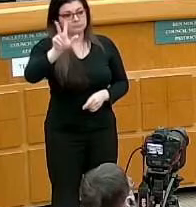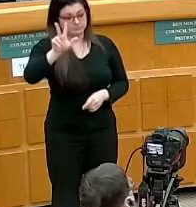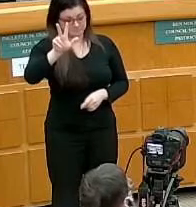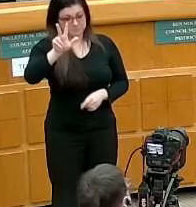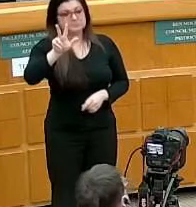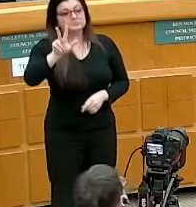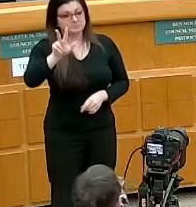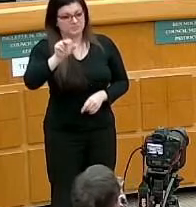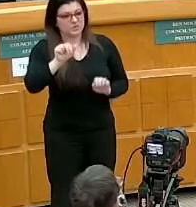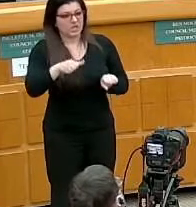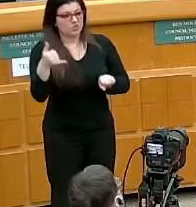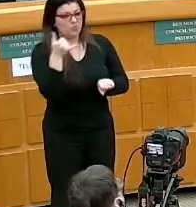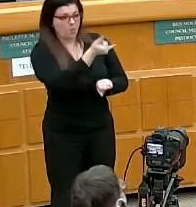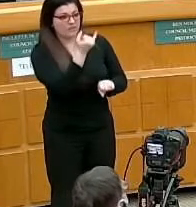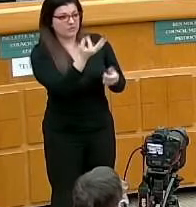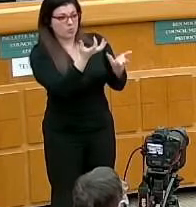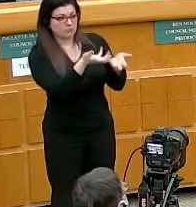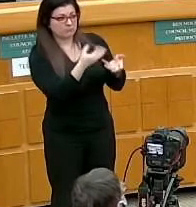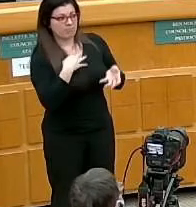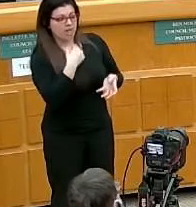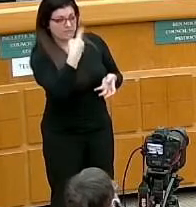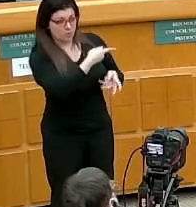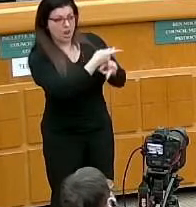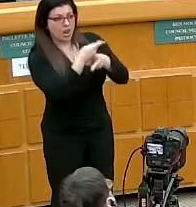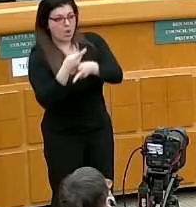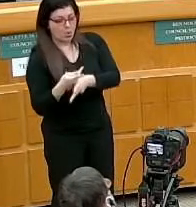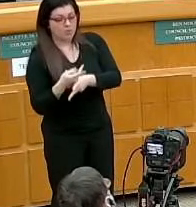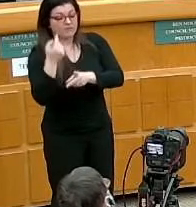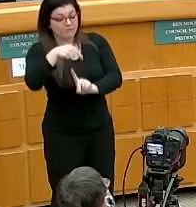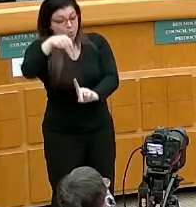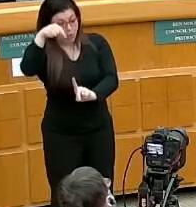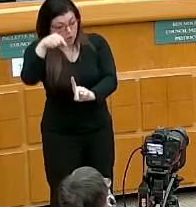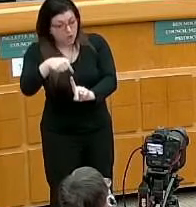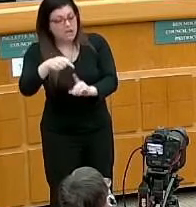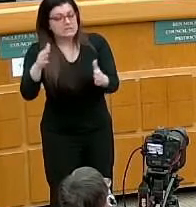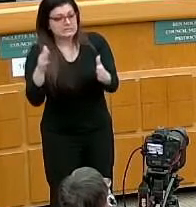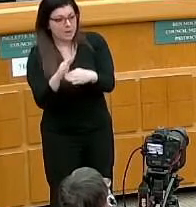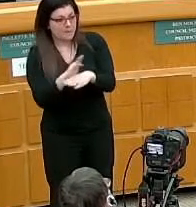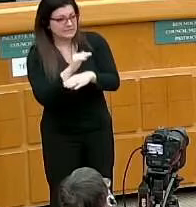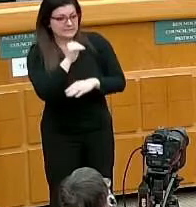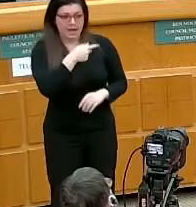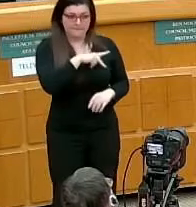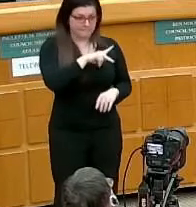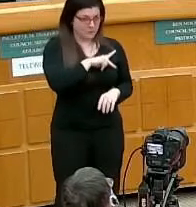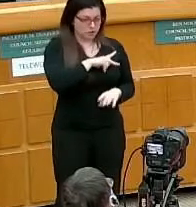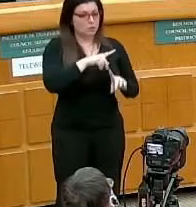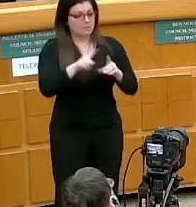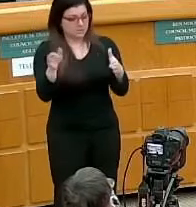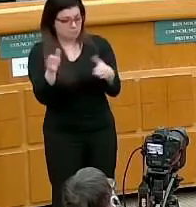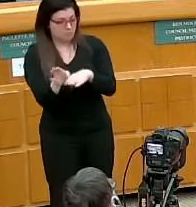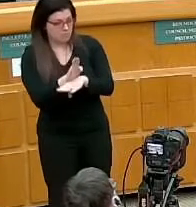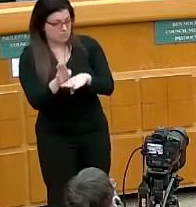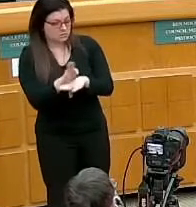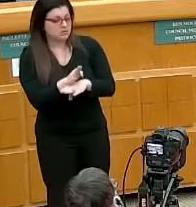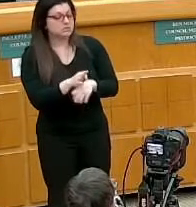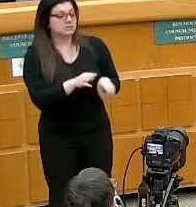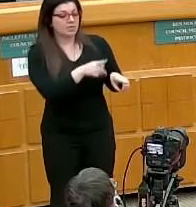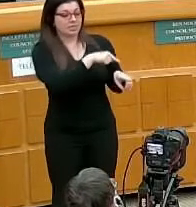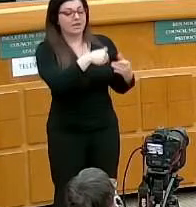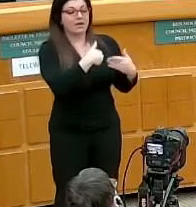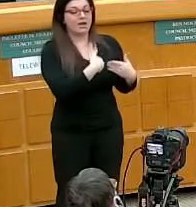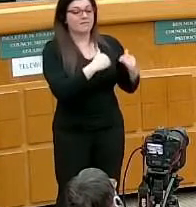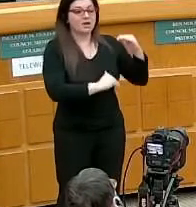888-215-2373. And so this is for small businesses in Corpus Christi only, and $1.7 million is available